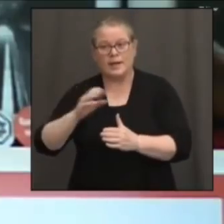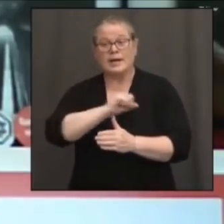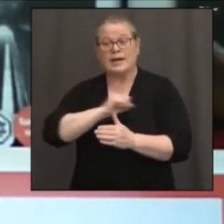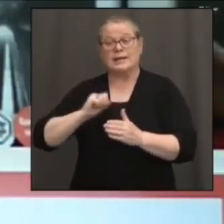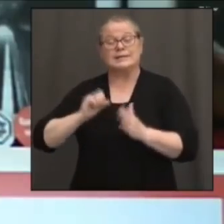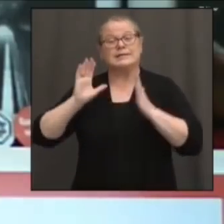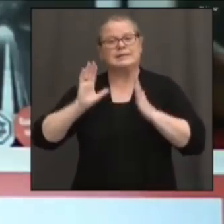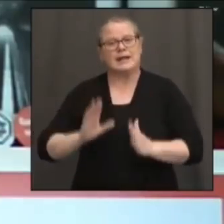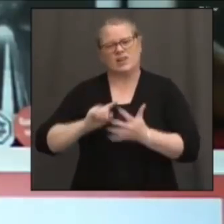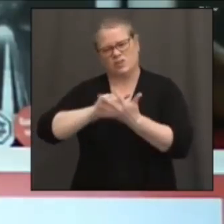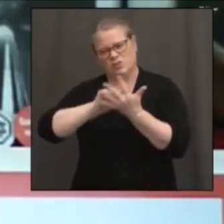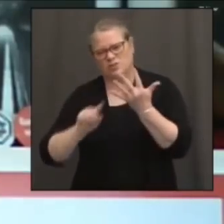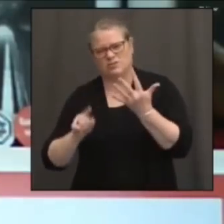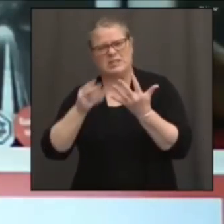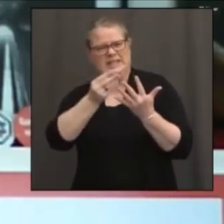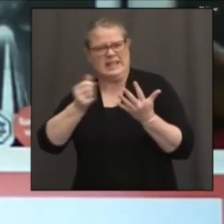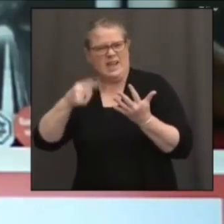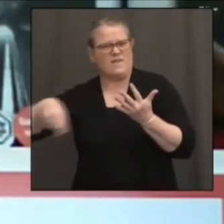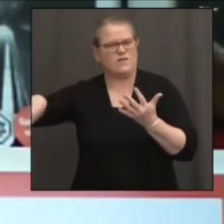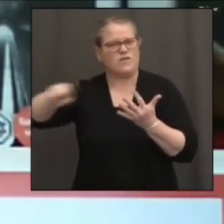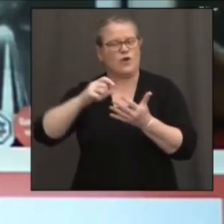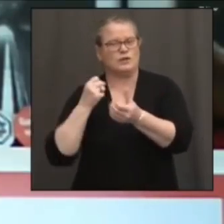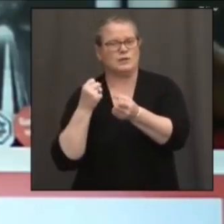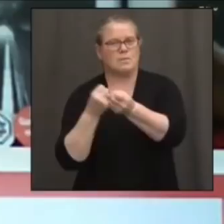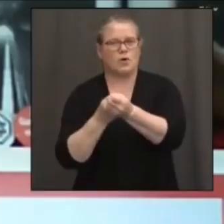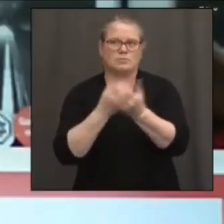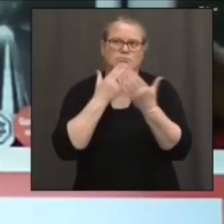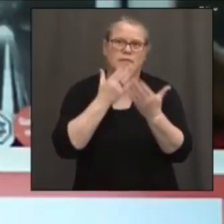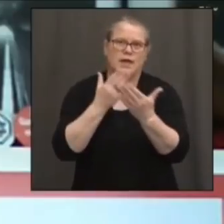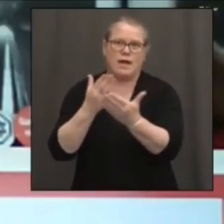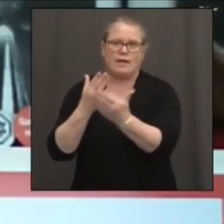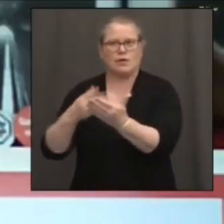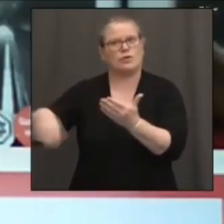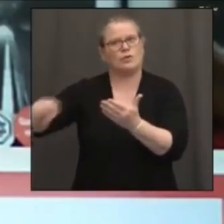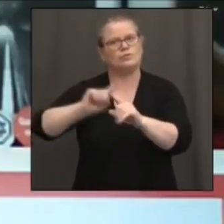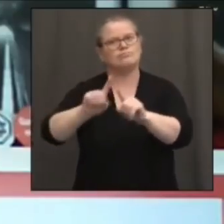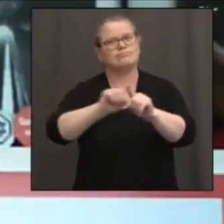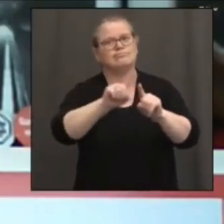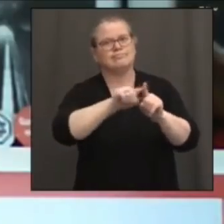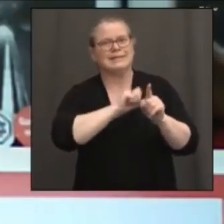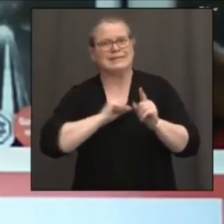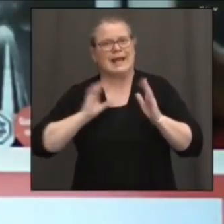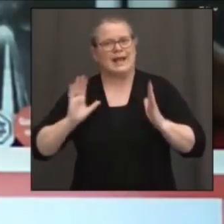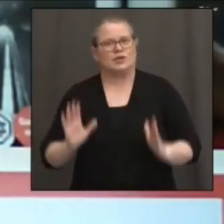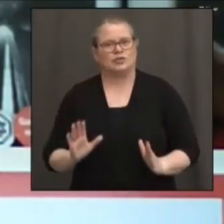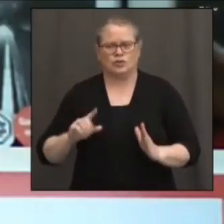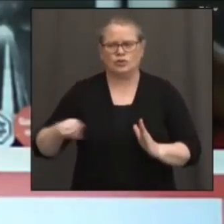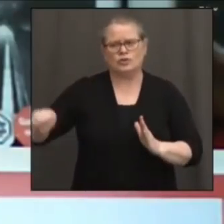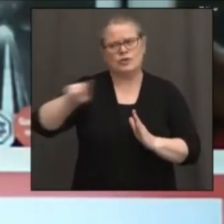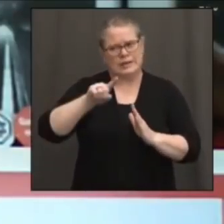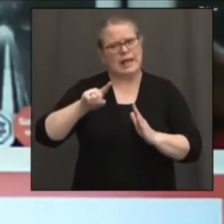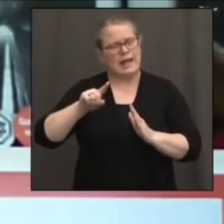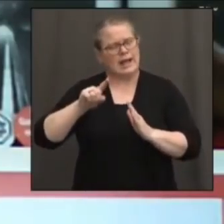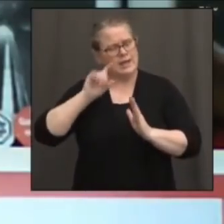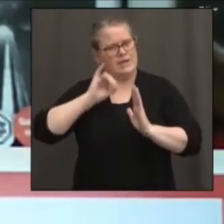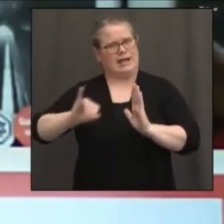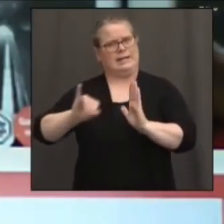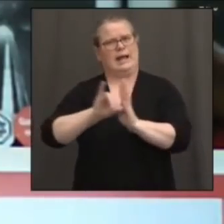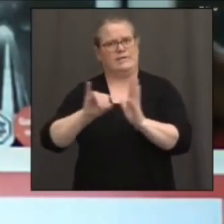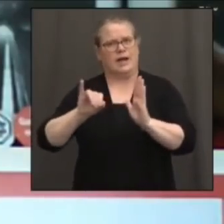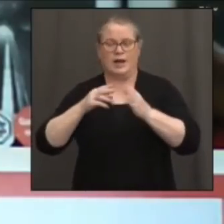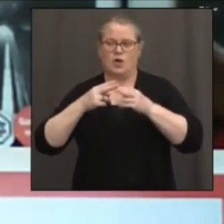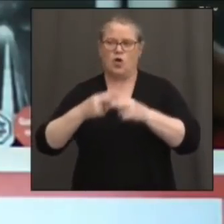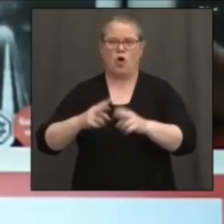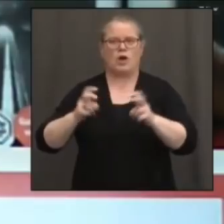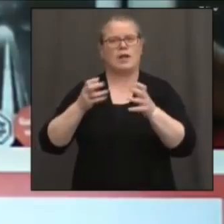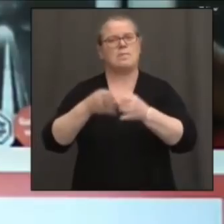Senator Winfield, Representative Nolan, Representative Stastrom, Representative Steinberg, and others who have identified this as a public health crisis.